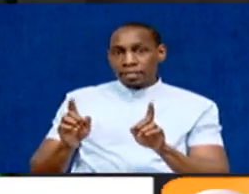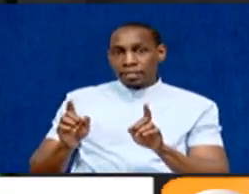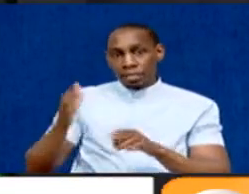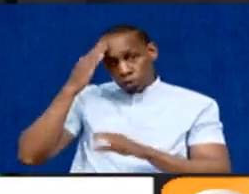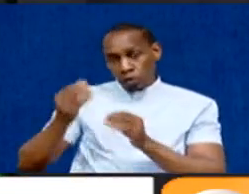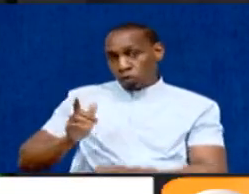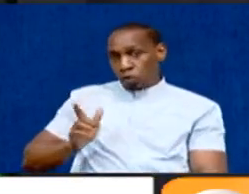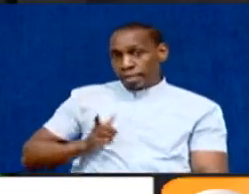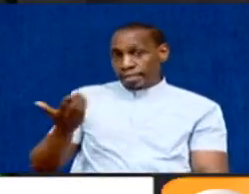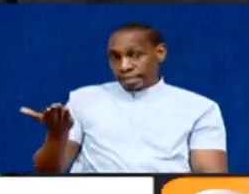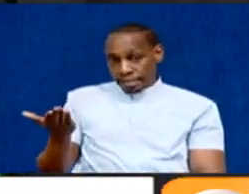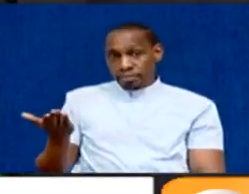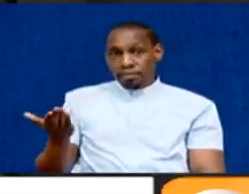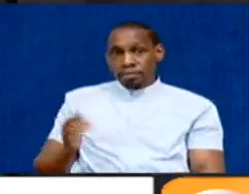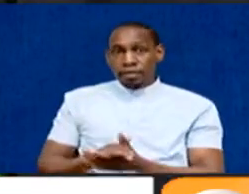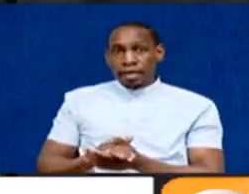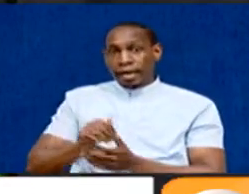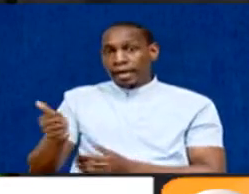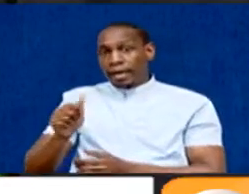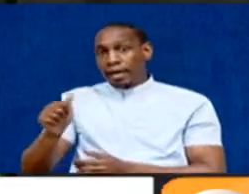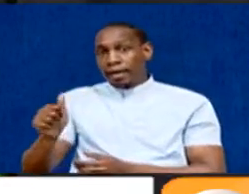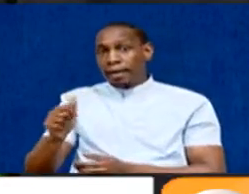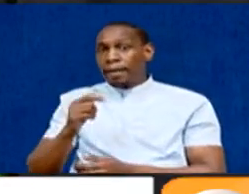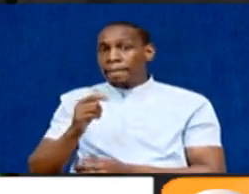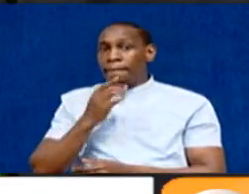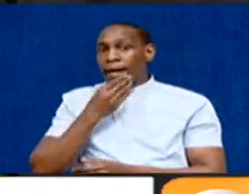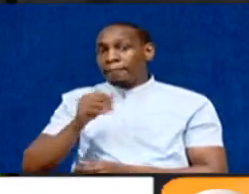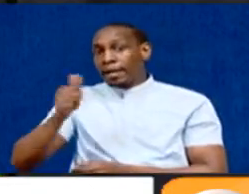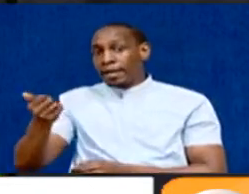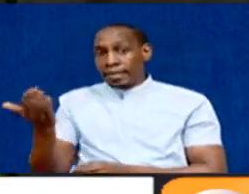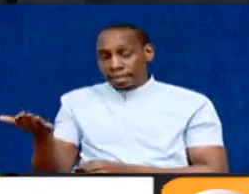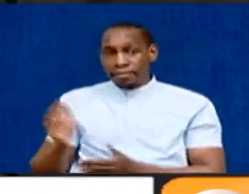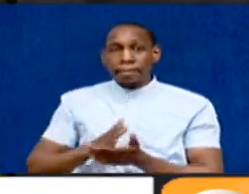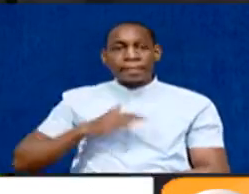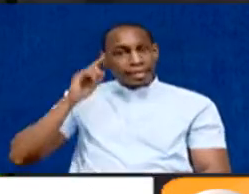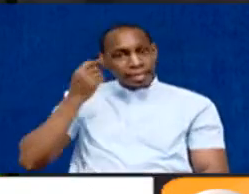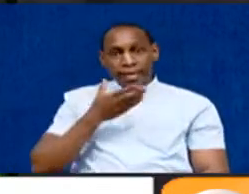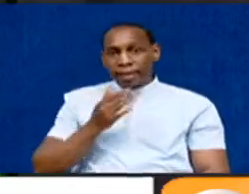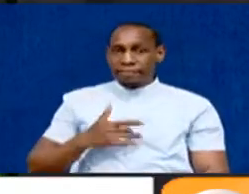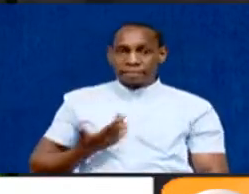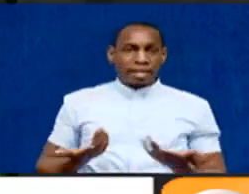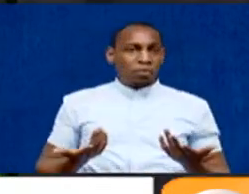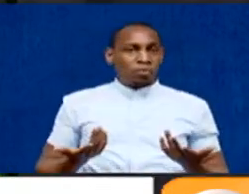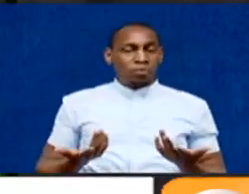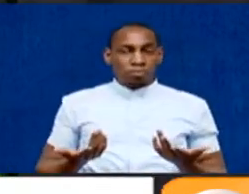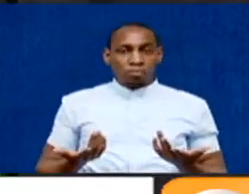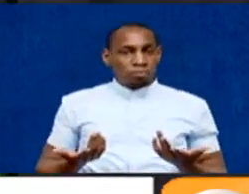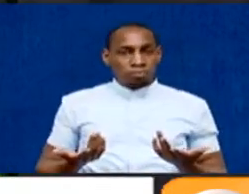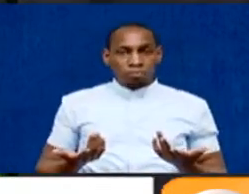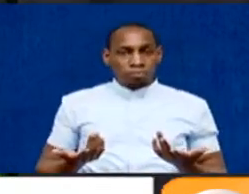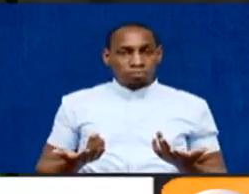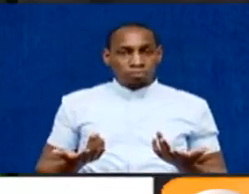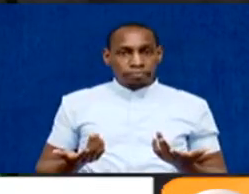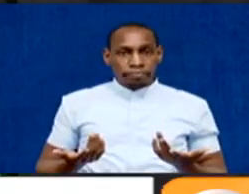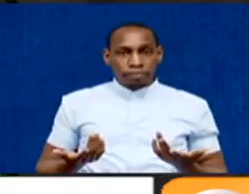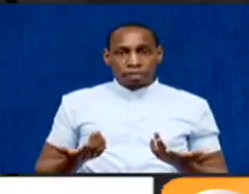lady had his guy there. So I think the guy felt like, you know,